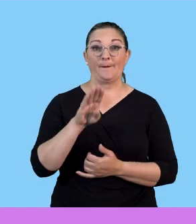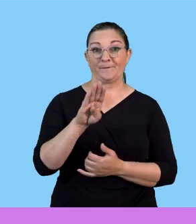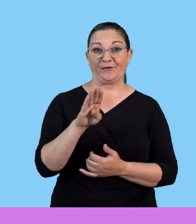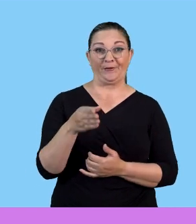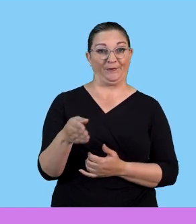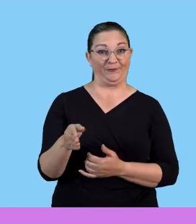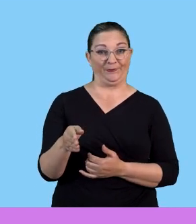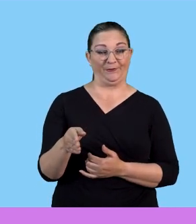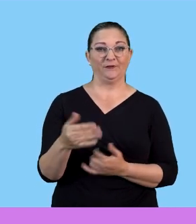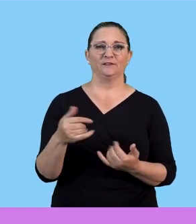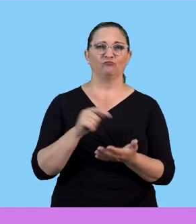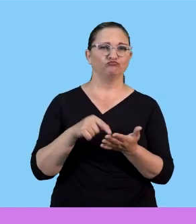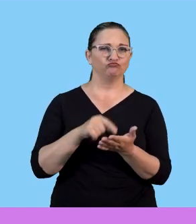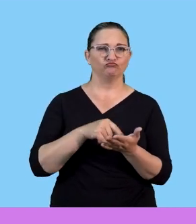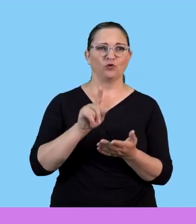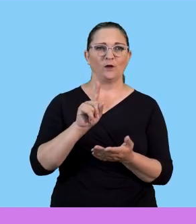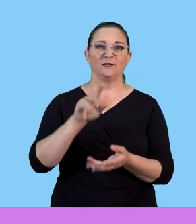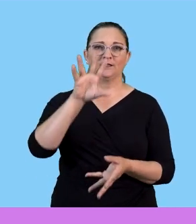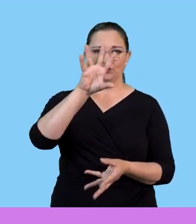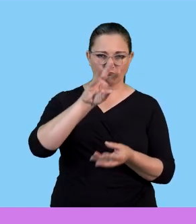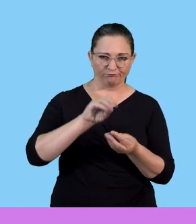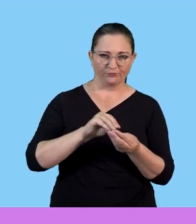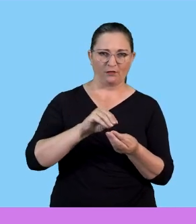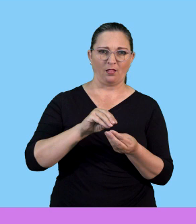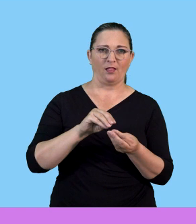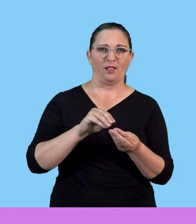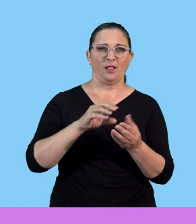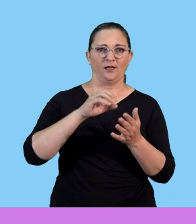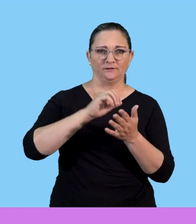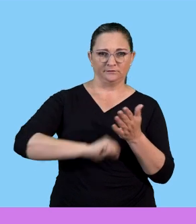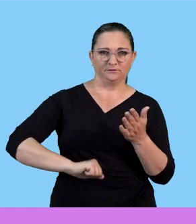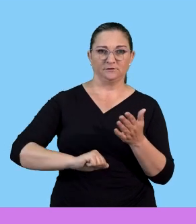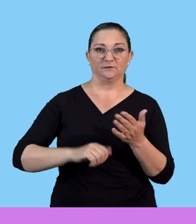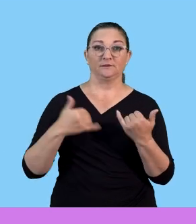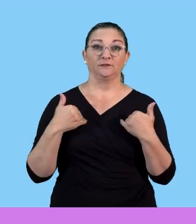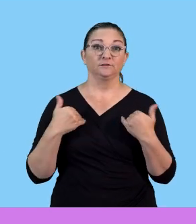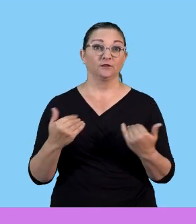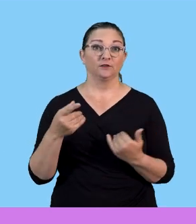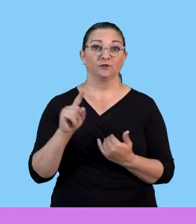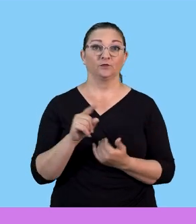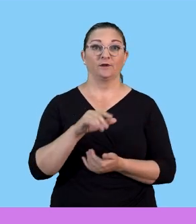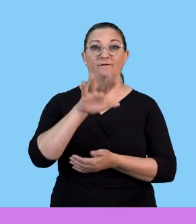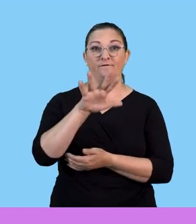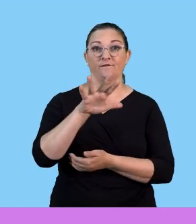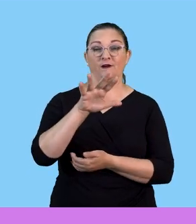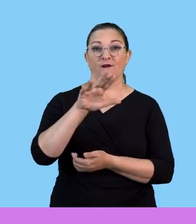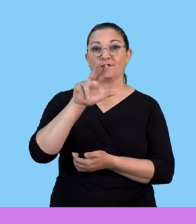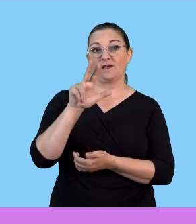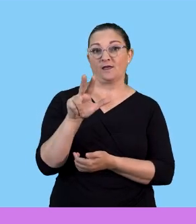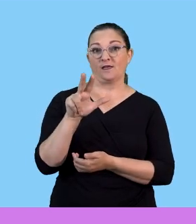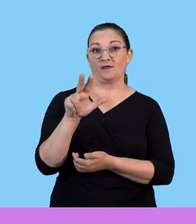Calculate the missing value B. Now B is the total deductions. That is where you'll start